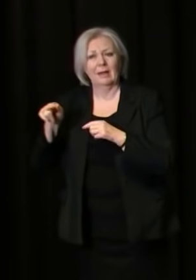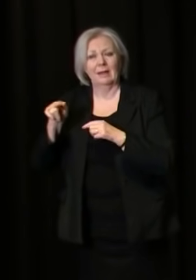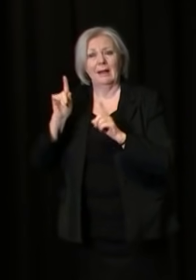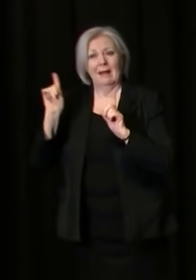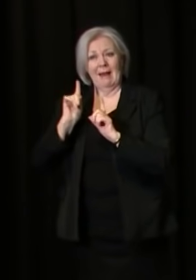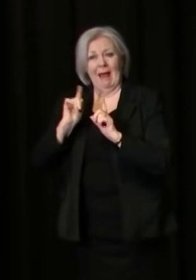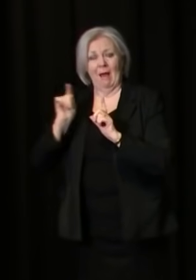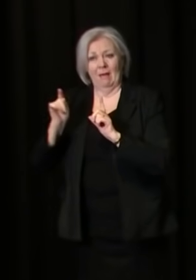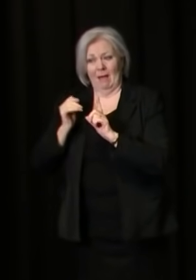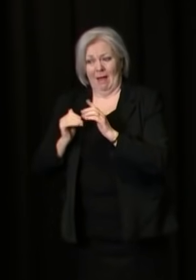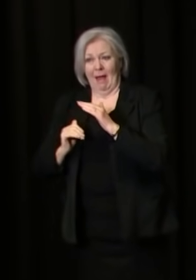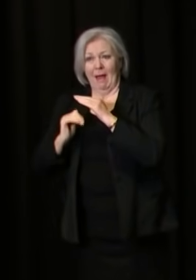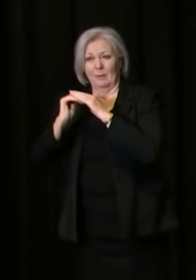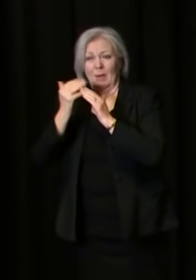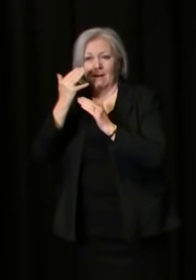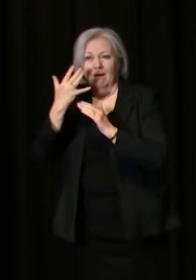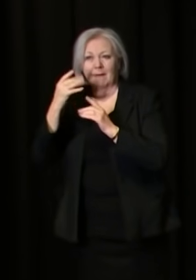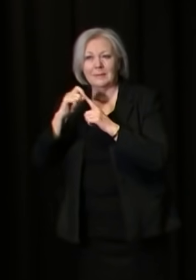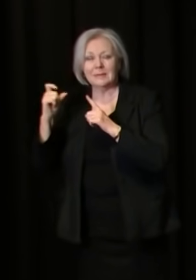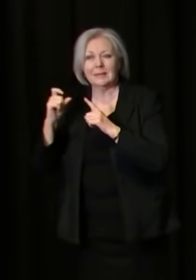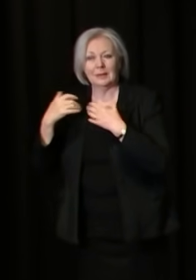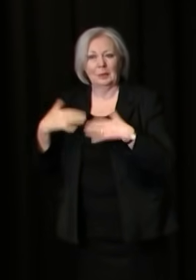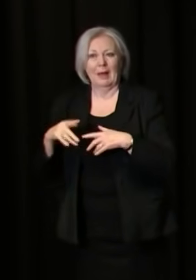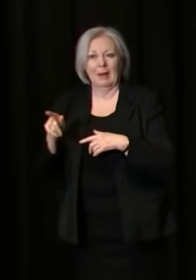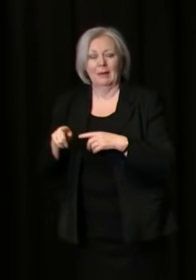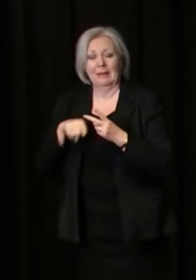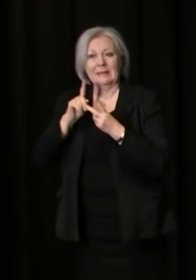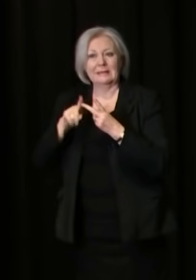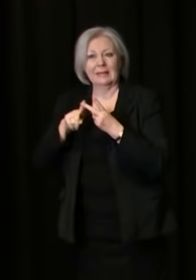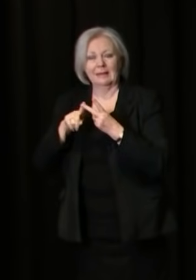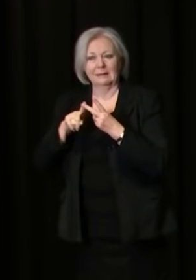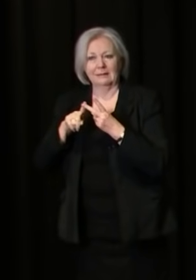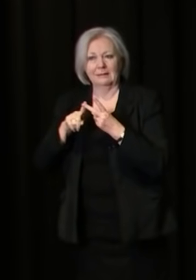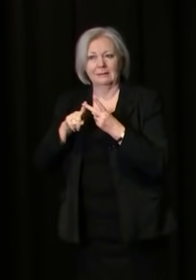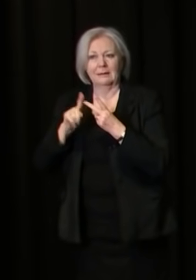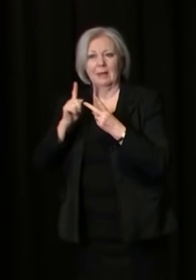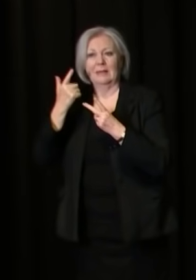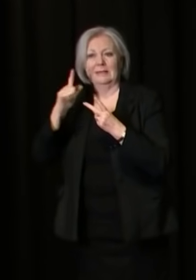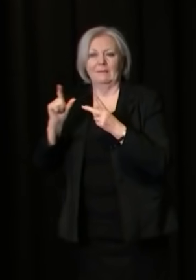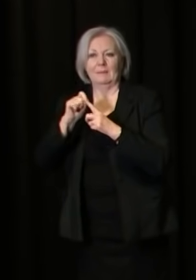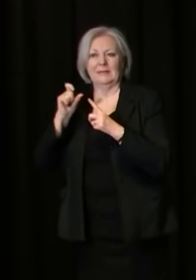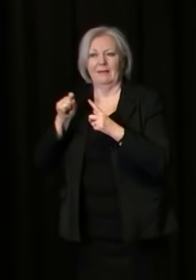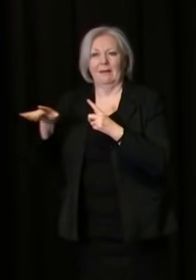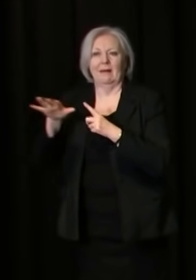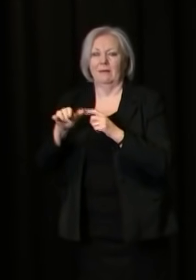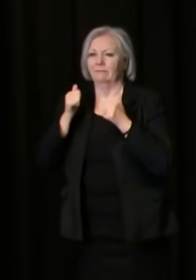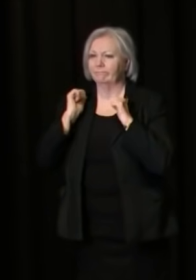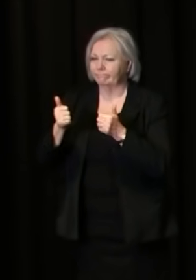almost now up to 95%, and second doses have passed 70% in that